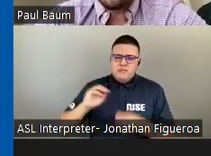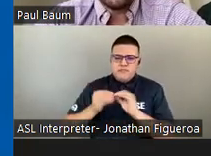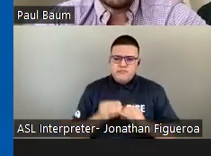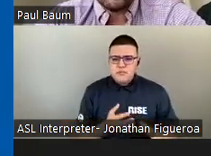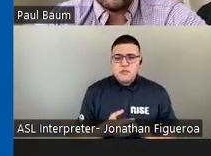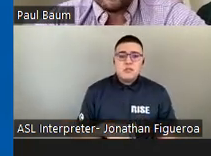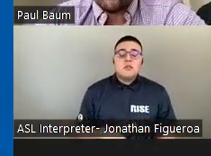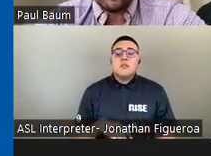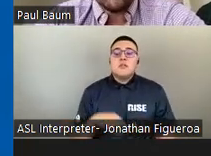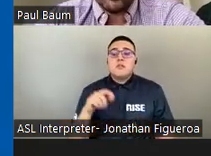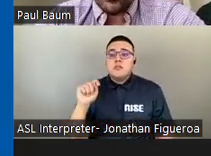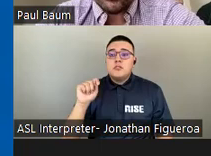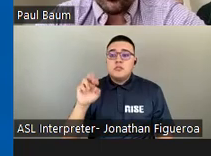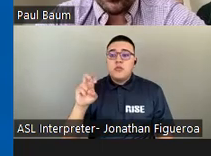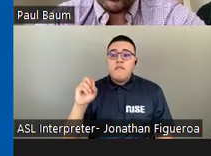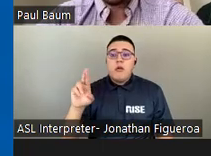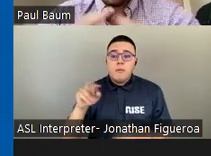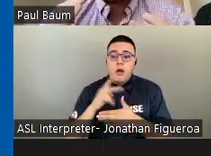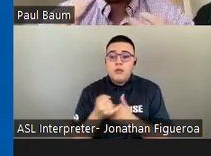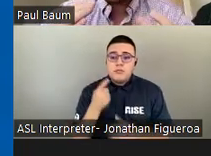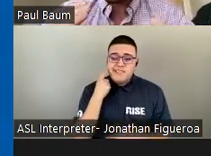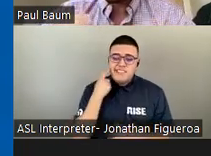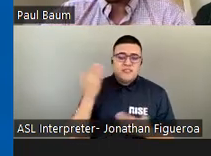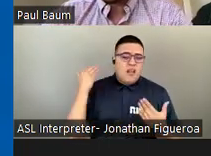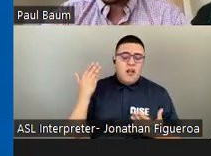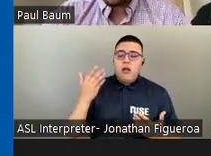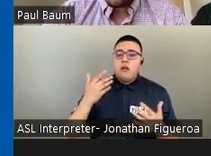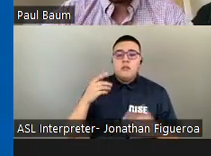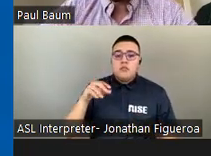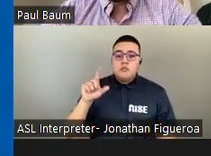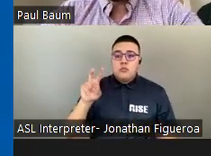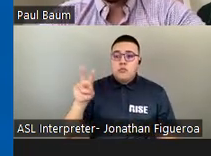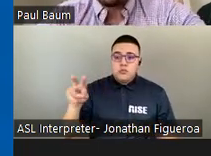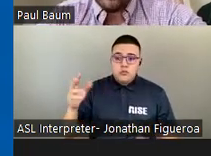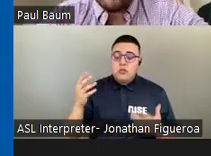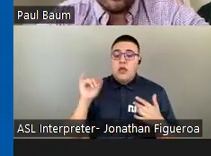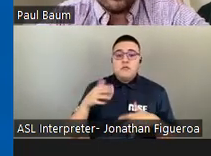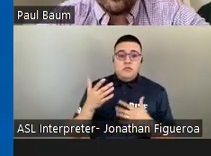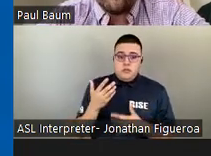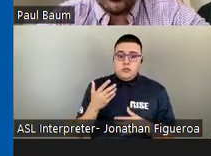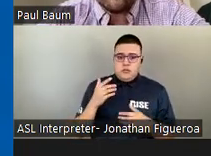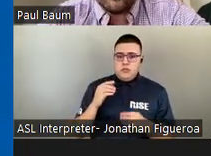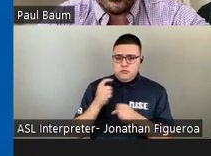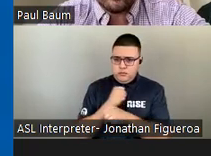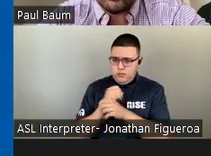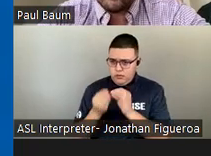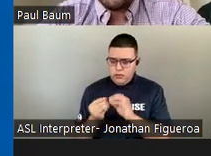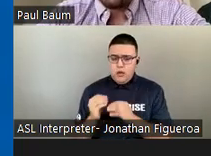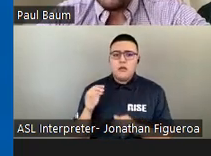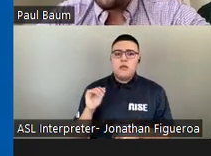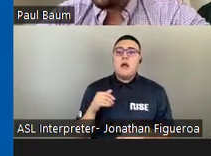Project. Some of the most recent stuff is from 2022. It takes a while to get these statistics out. And as Rob mentioned, and some of the videos